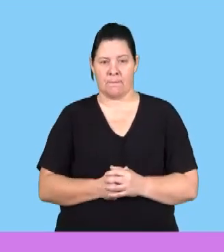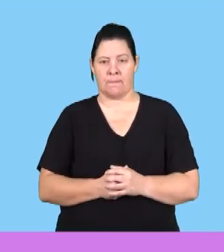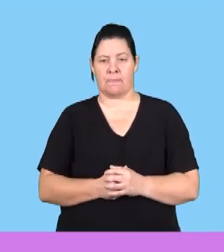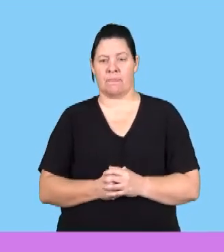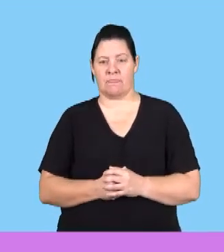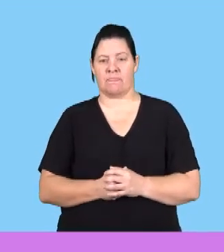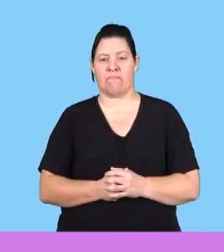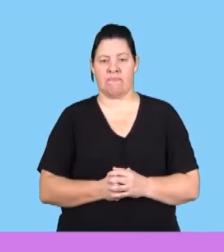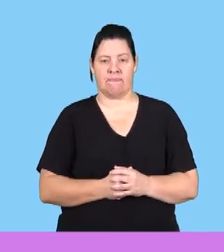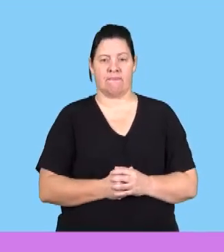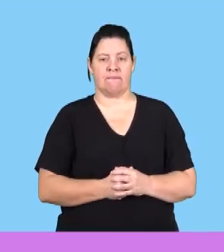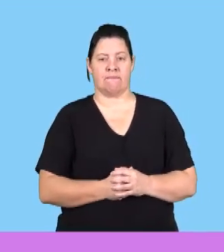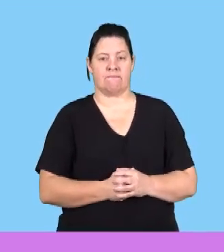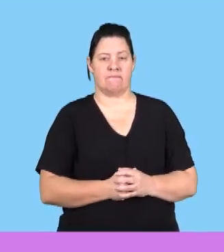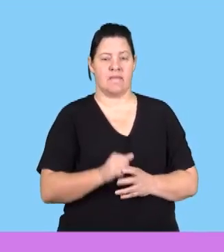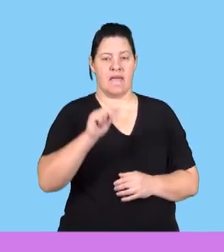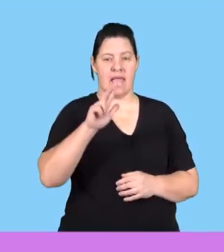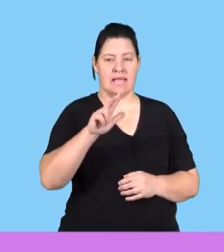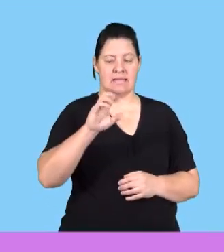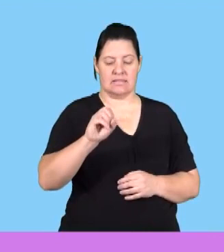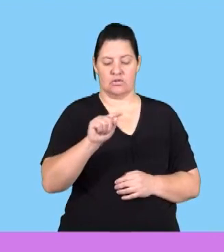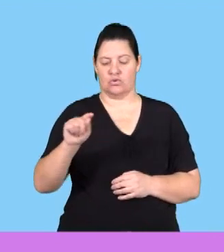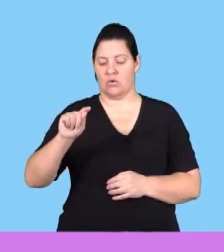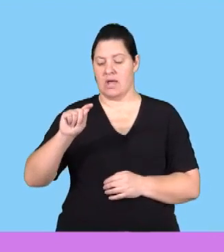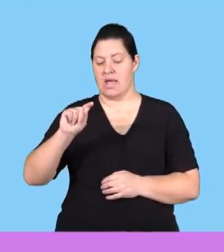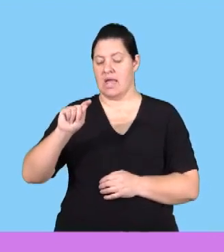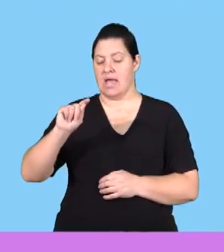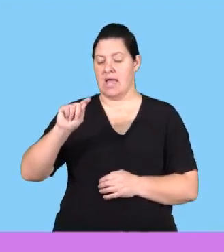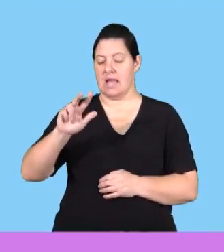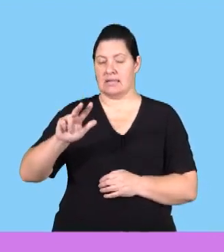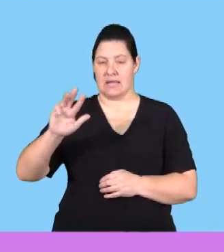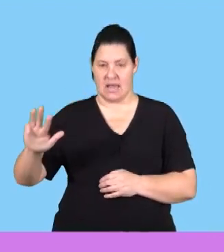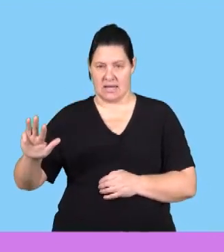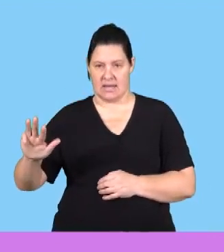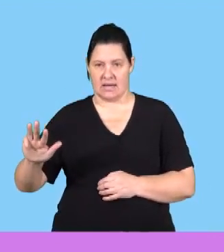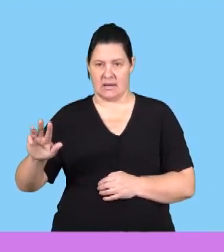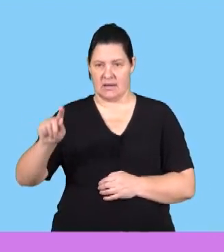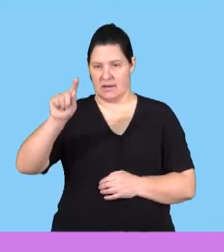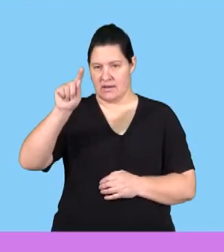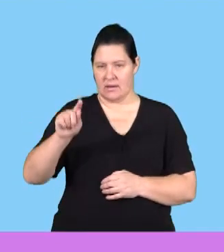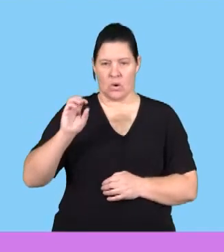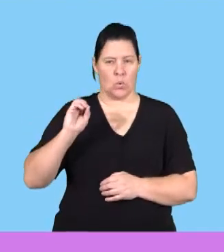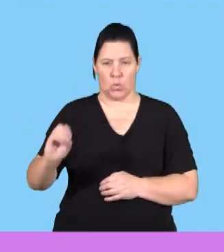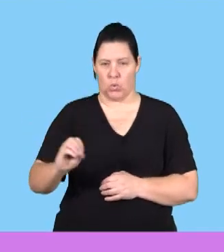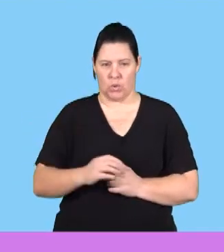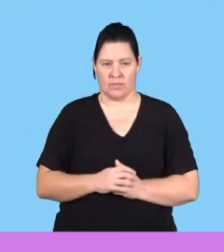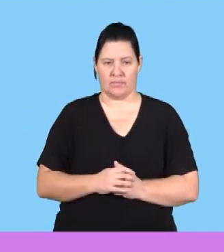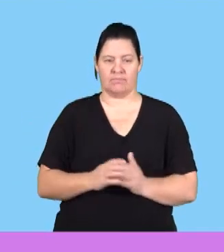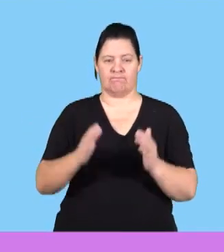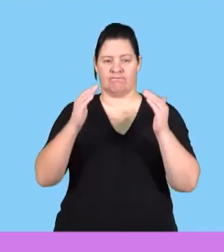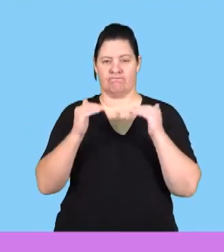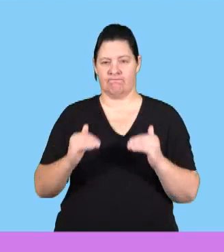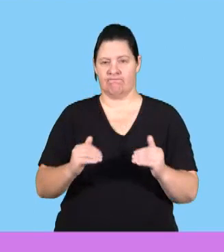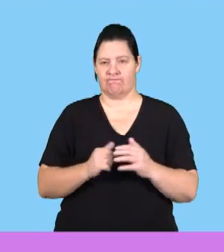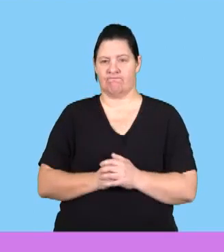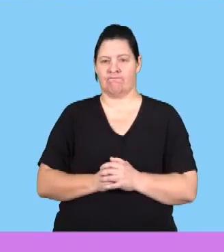right? Then between 80 and 89, looking at my given data, there's no one there. We agree on